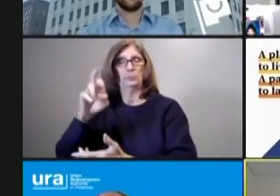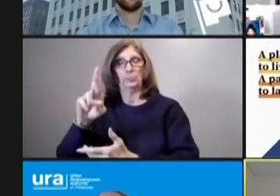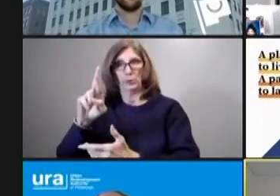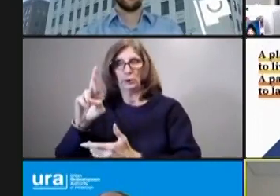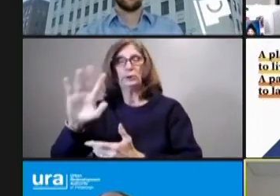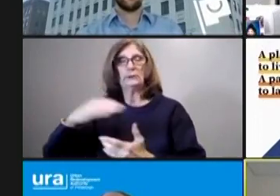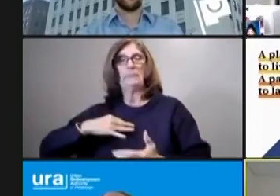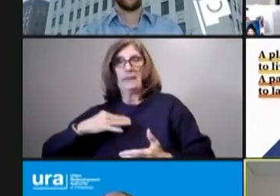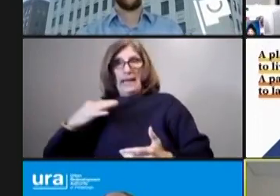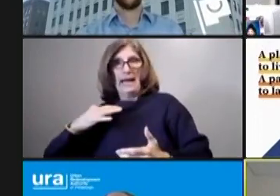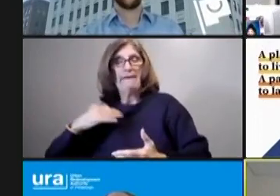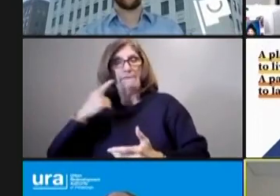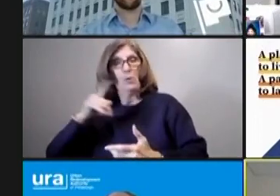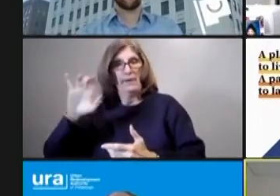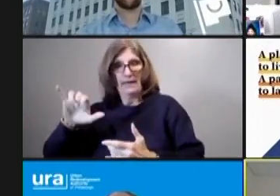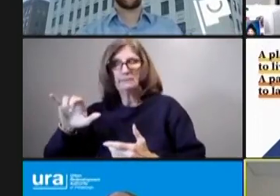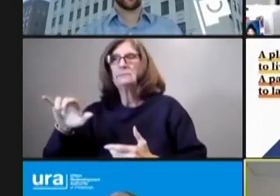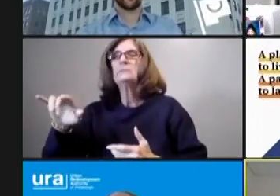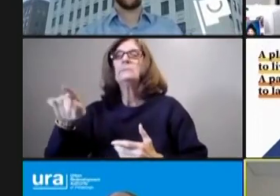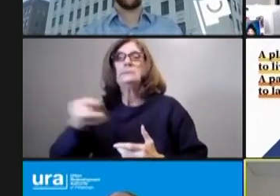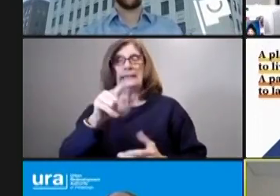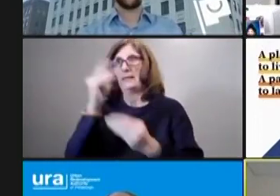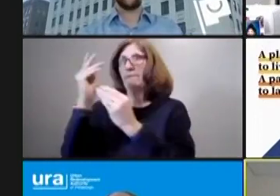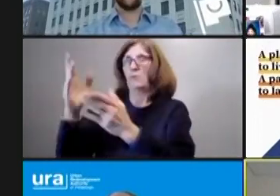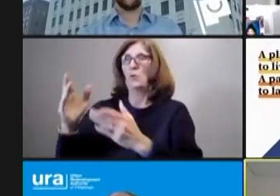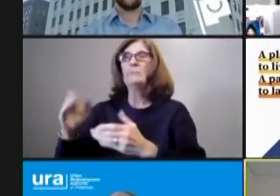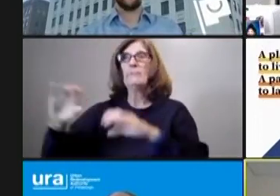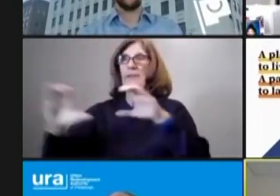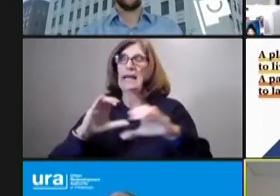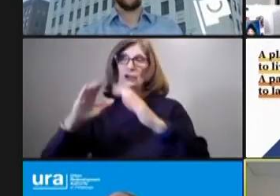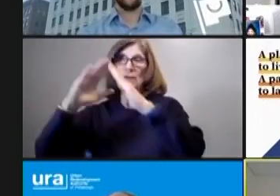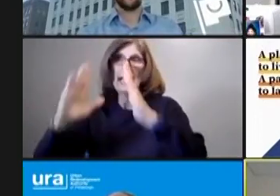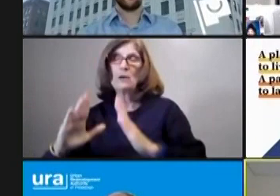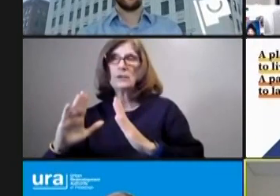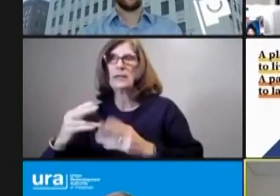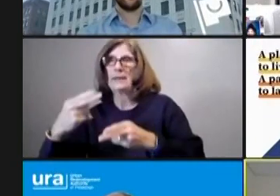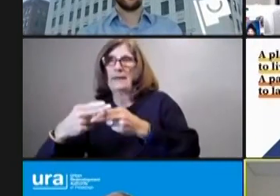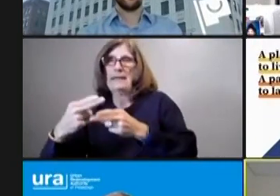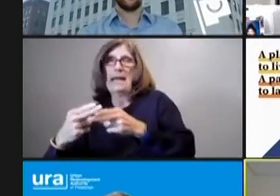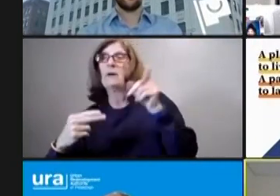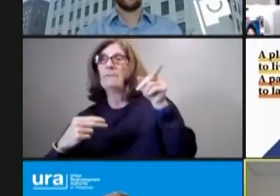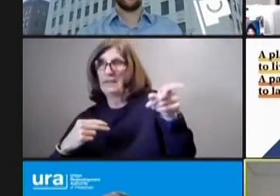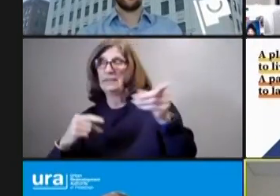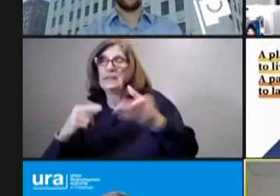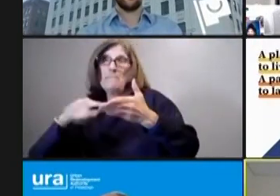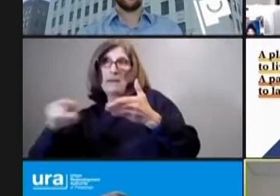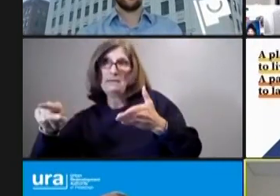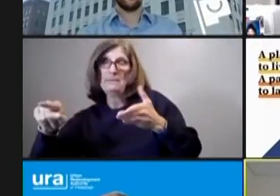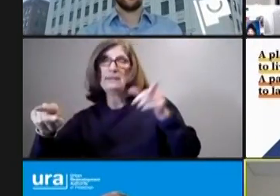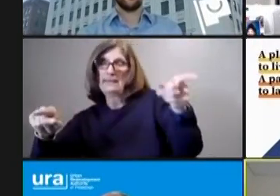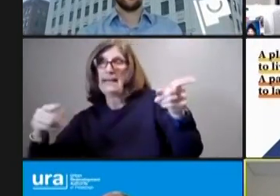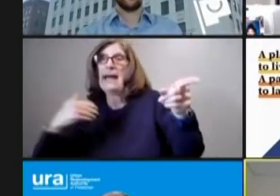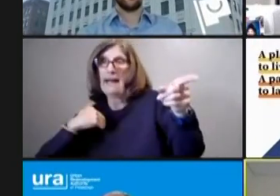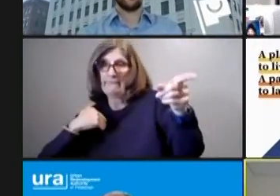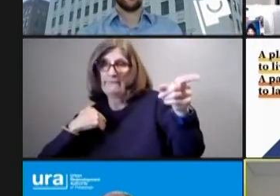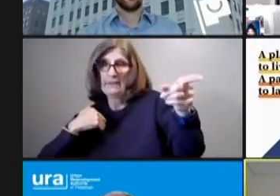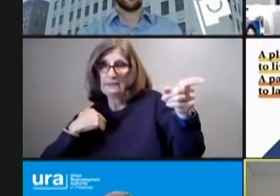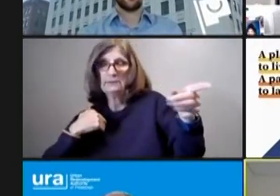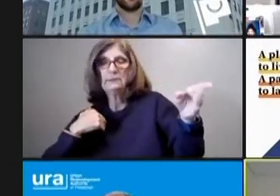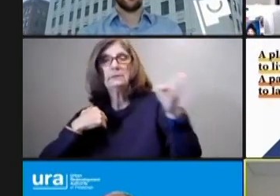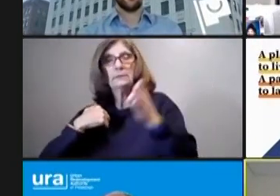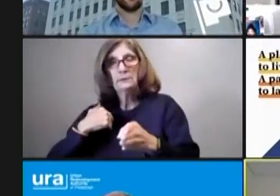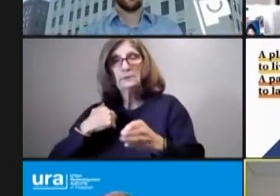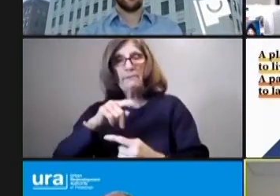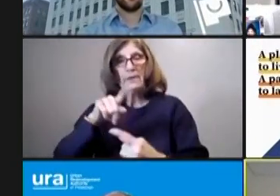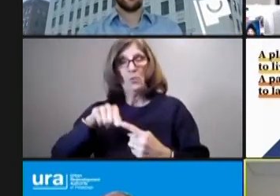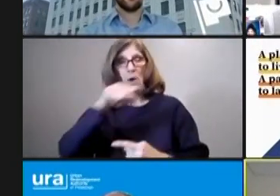superseduses. They will then inform Action Housing of the names of the supersedious payments that were made. And then if and when